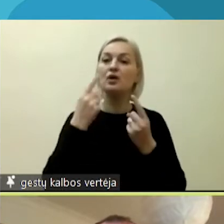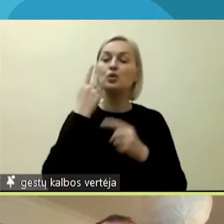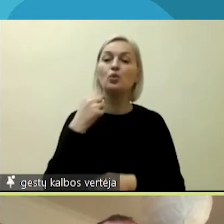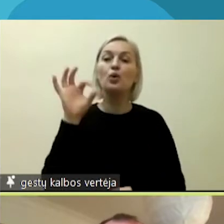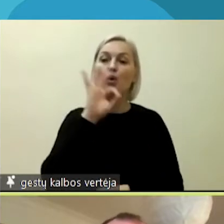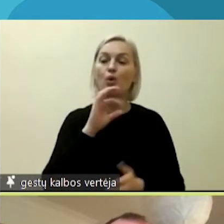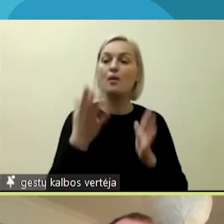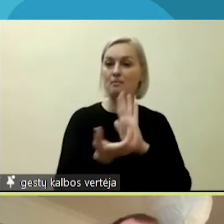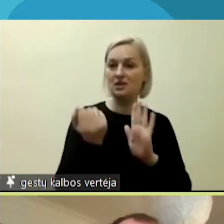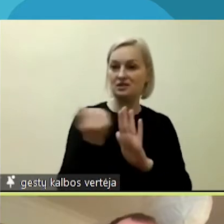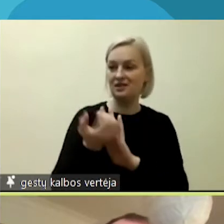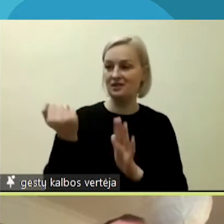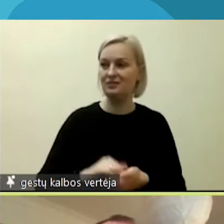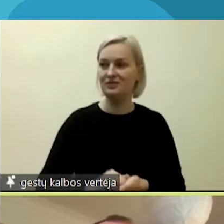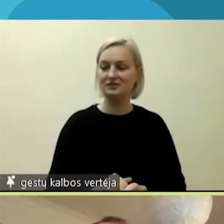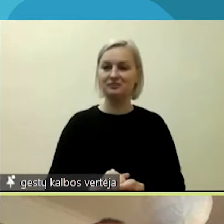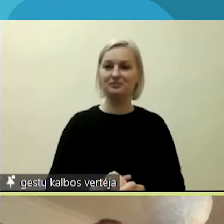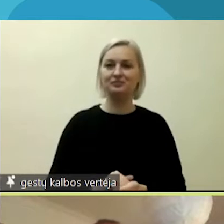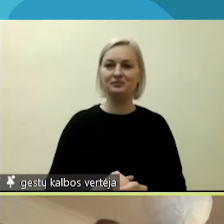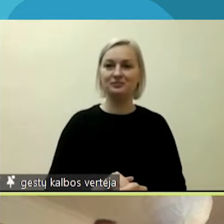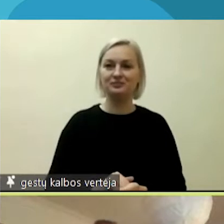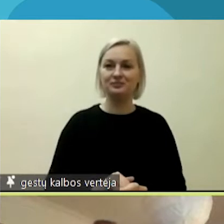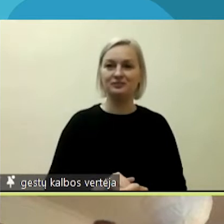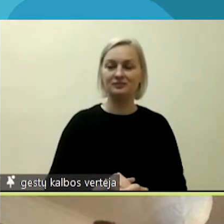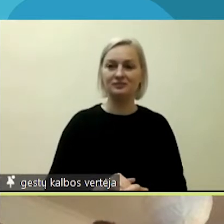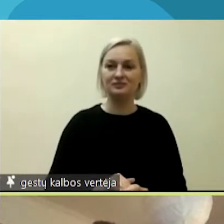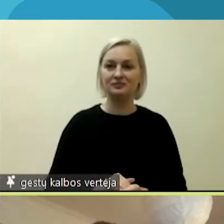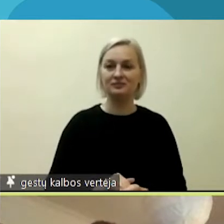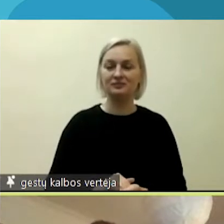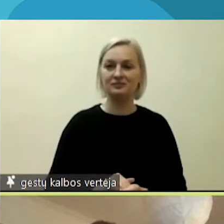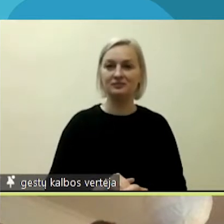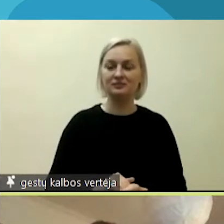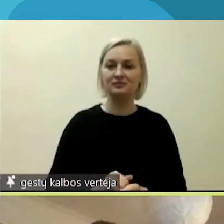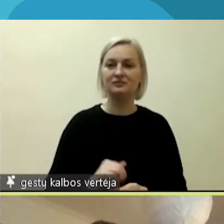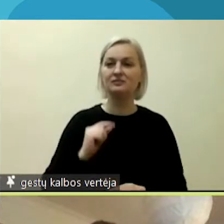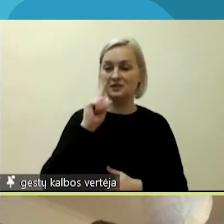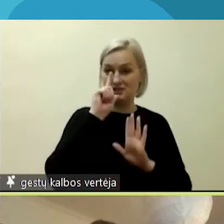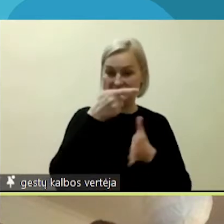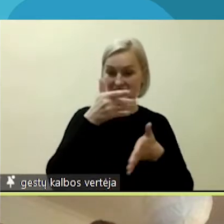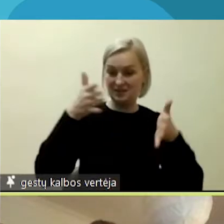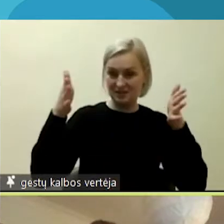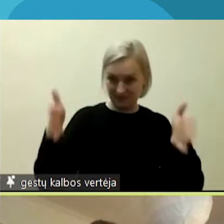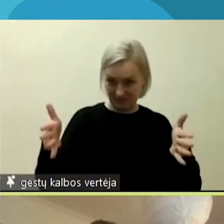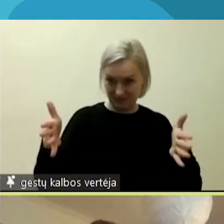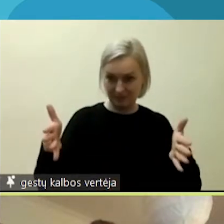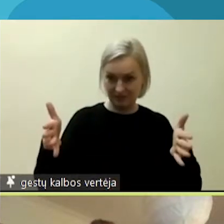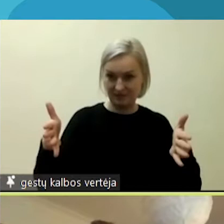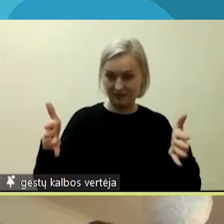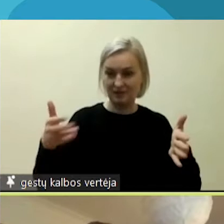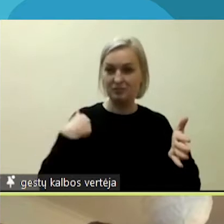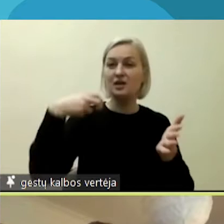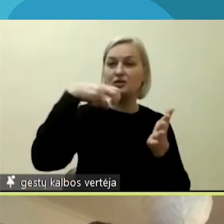7 years. Per pastaruosius 7 reports on racism over 7 years, which we've shared with all decision